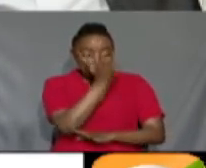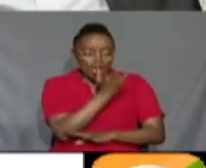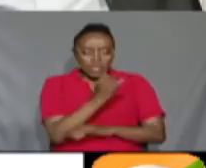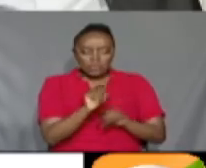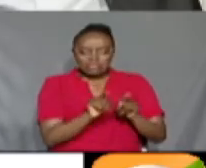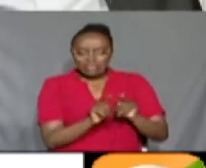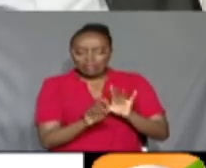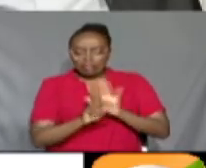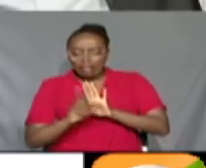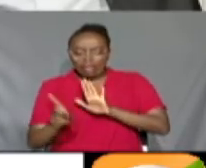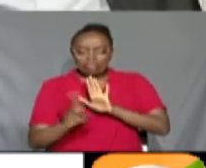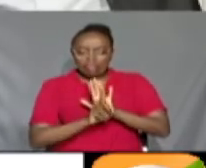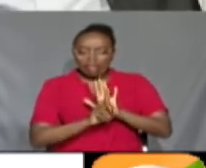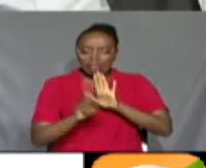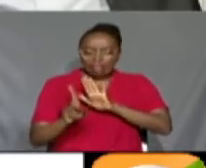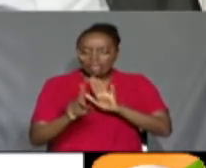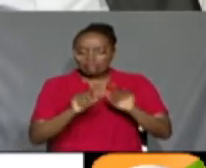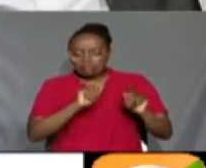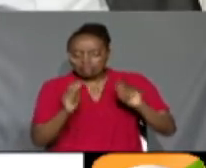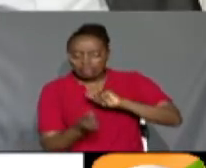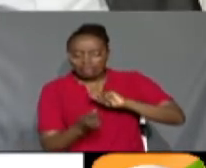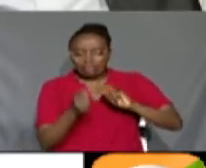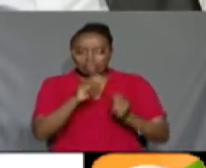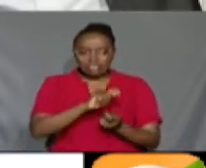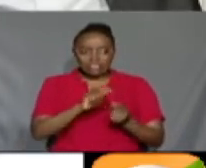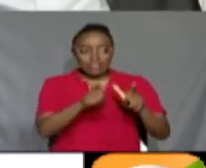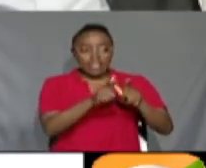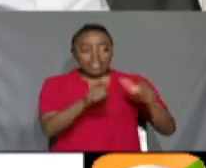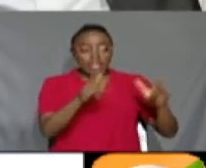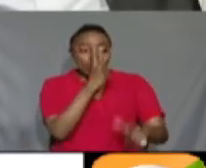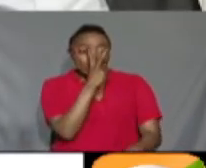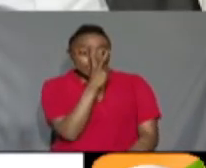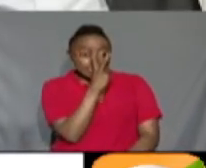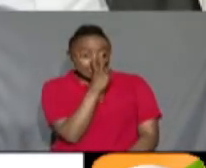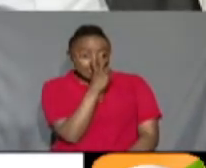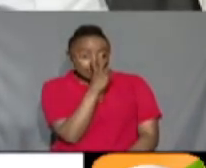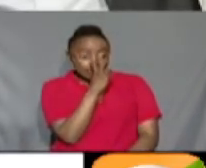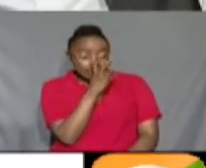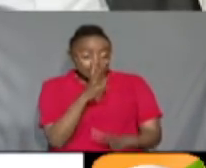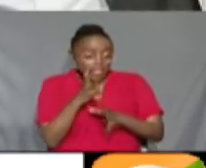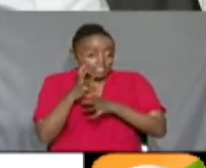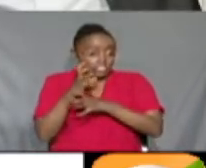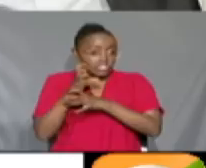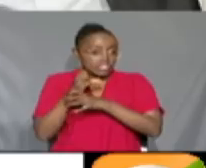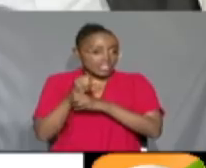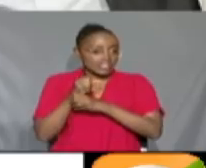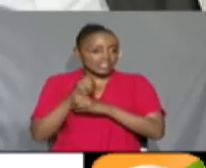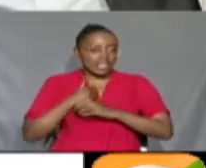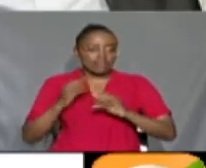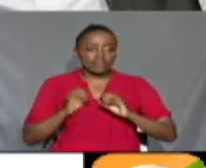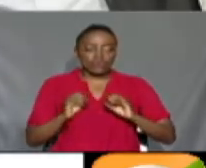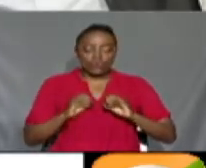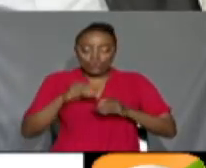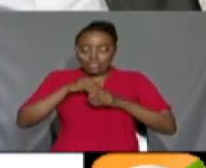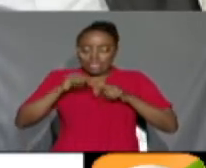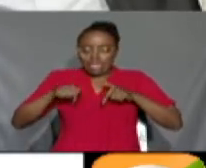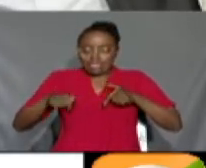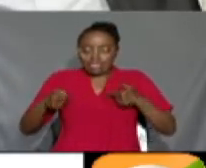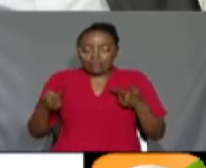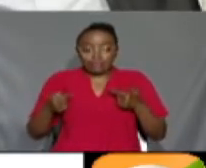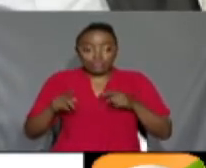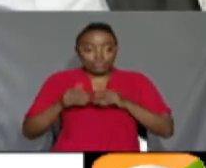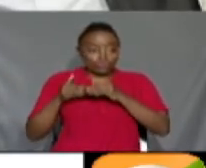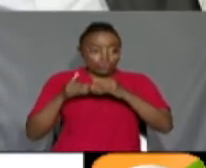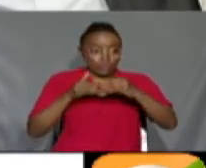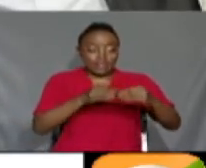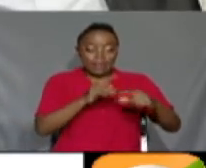moving back and forth and allowing suspicion and mistrust between ourselves to take center stage.